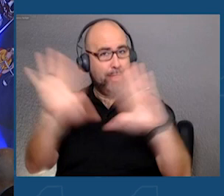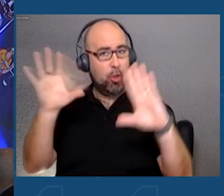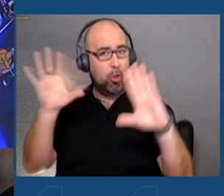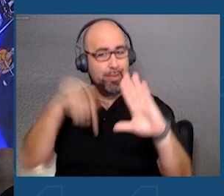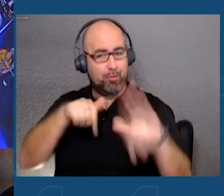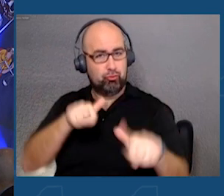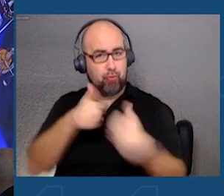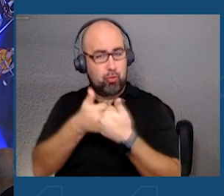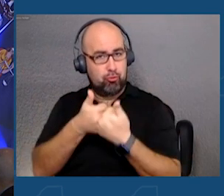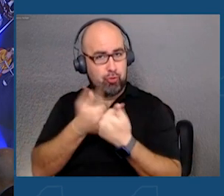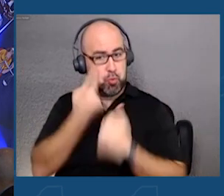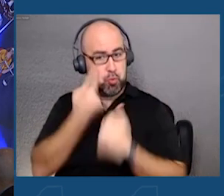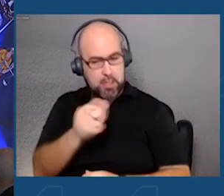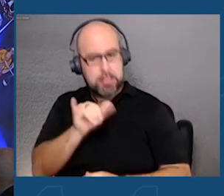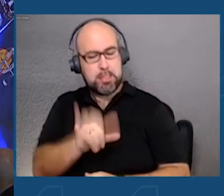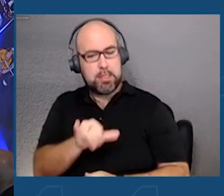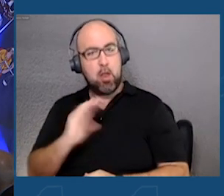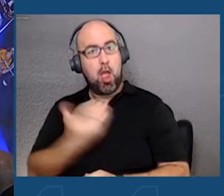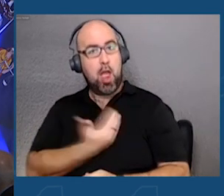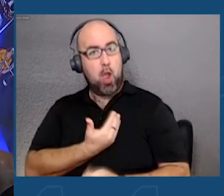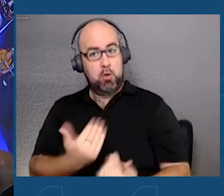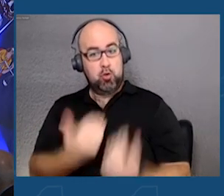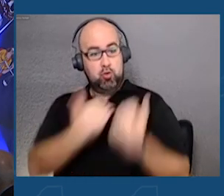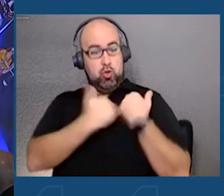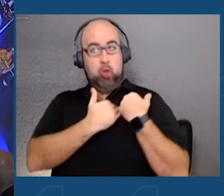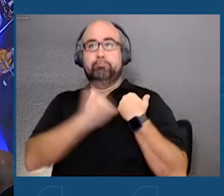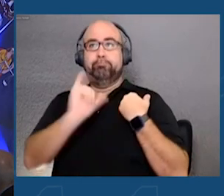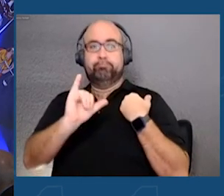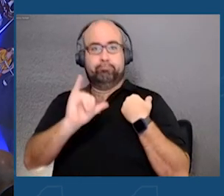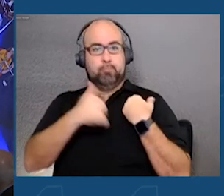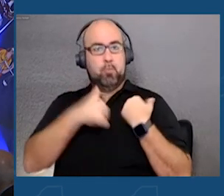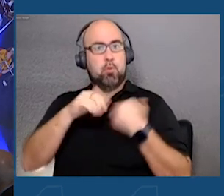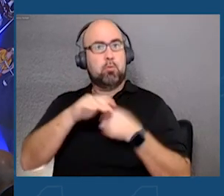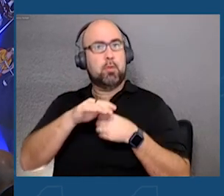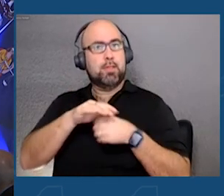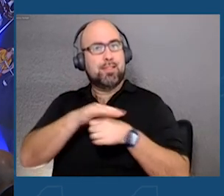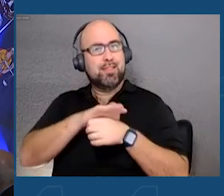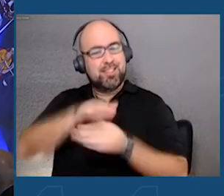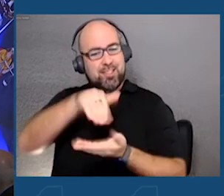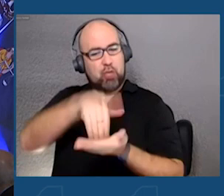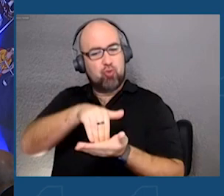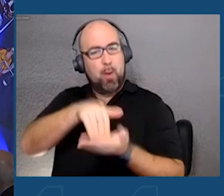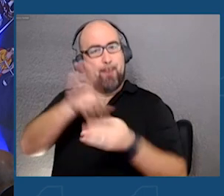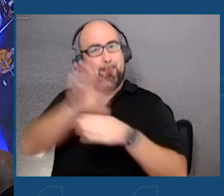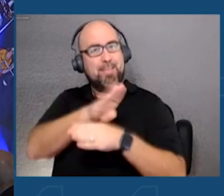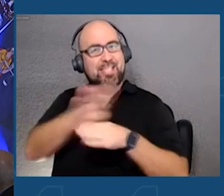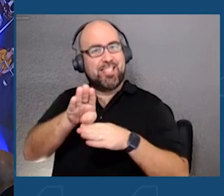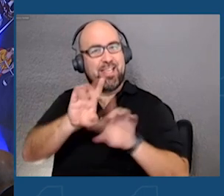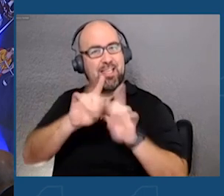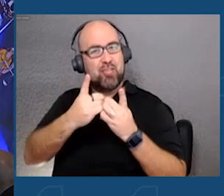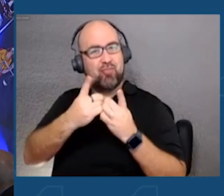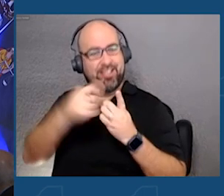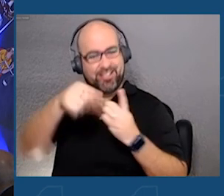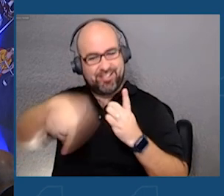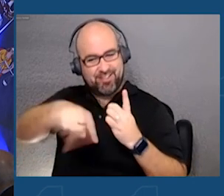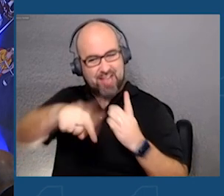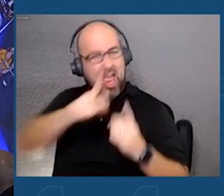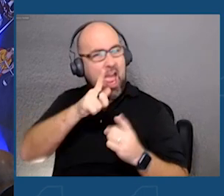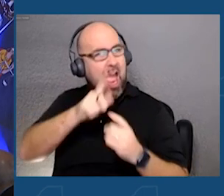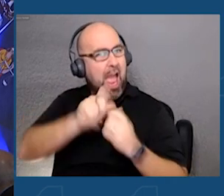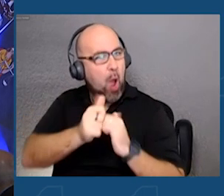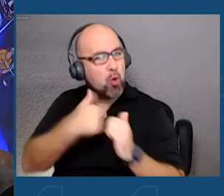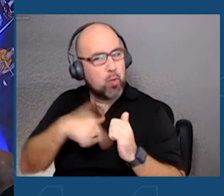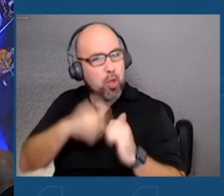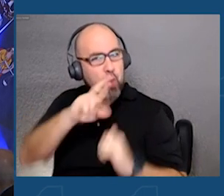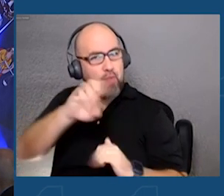central business districts and how to rebuild those districts post the pandemic. But what becomes very clear is that